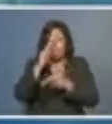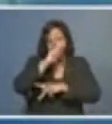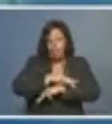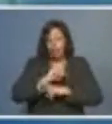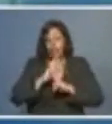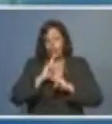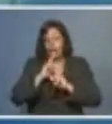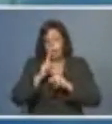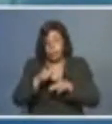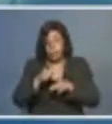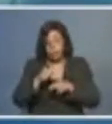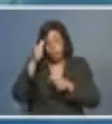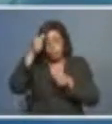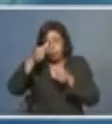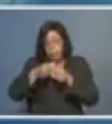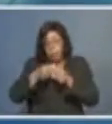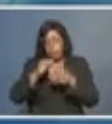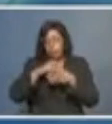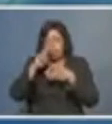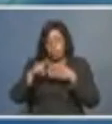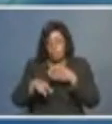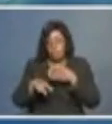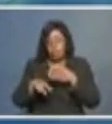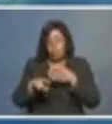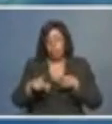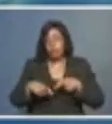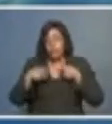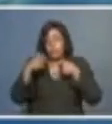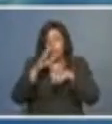answer. And remember, the poll's final results will be aired on Friday.